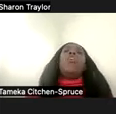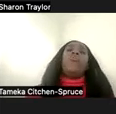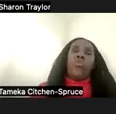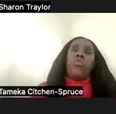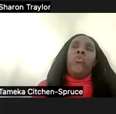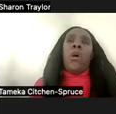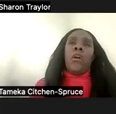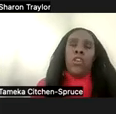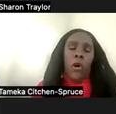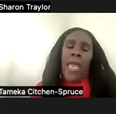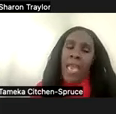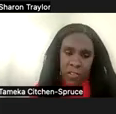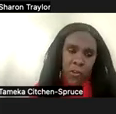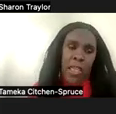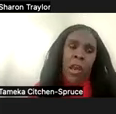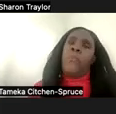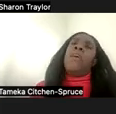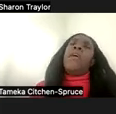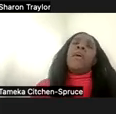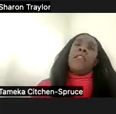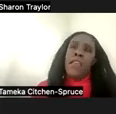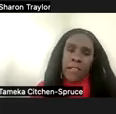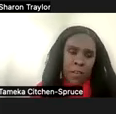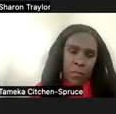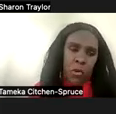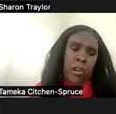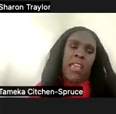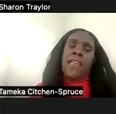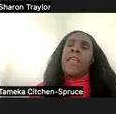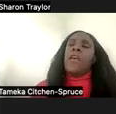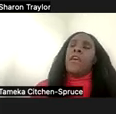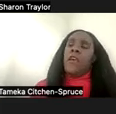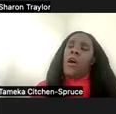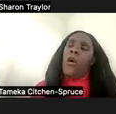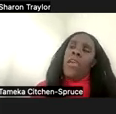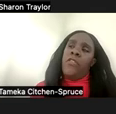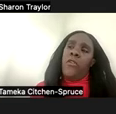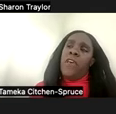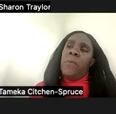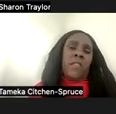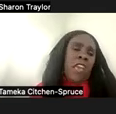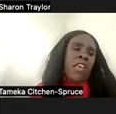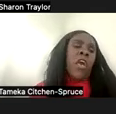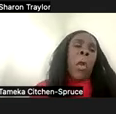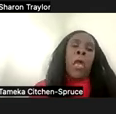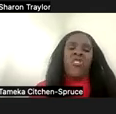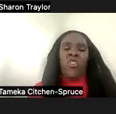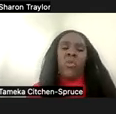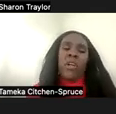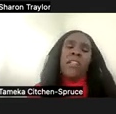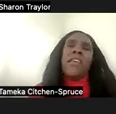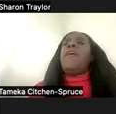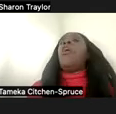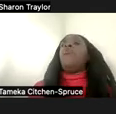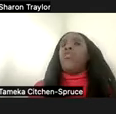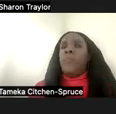okay to, you know, ask for help and need support and, you know, and those type of things. And so